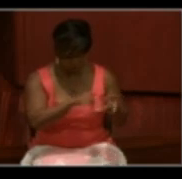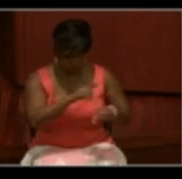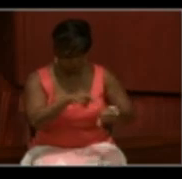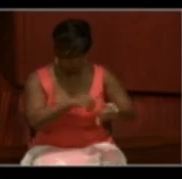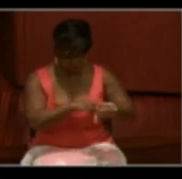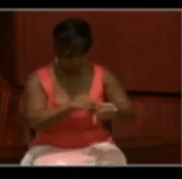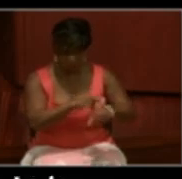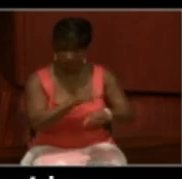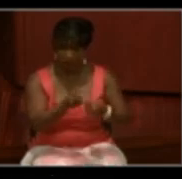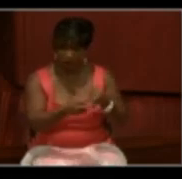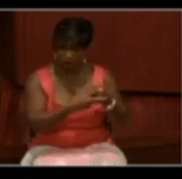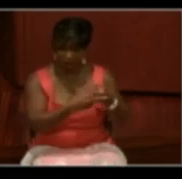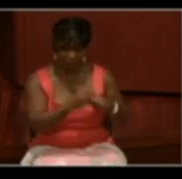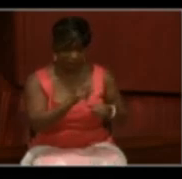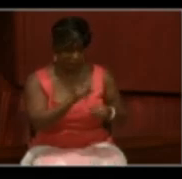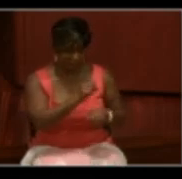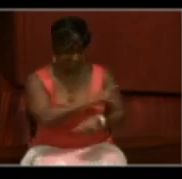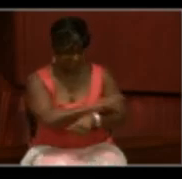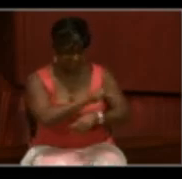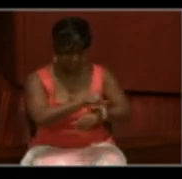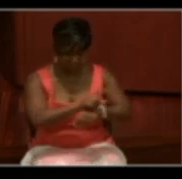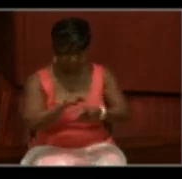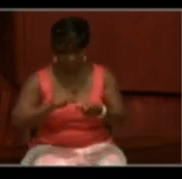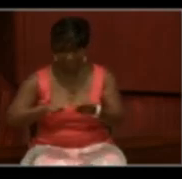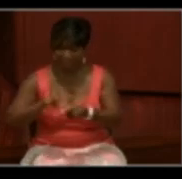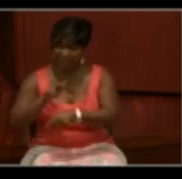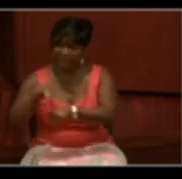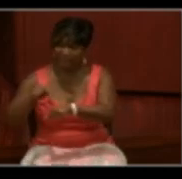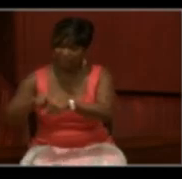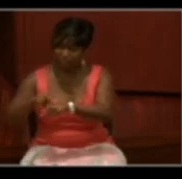St. Louis and the National Personnel Records Center.